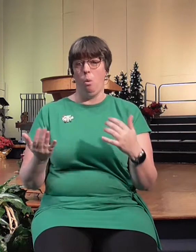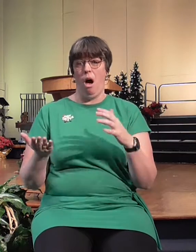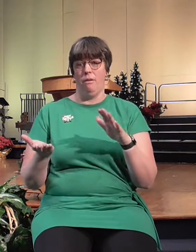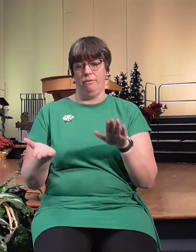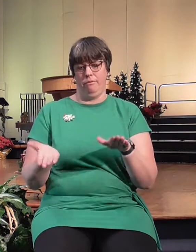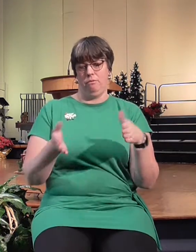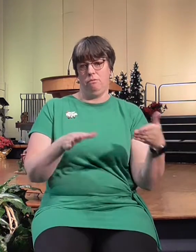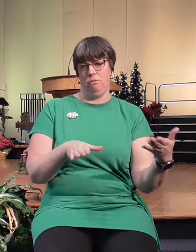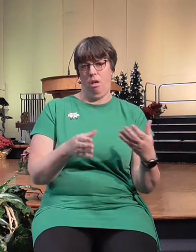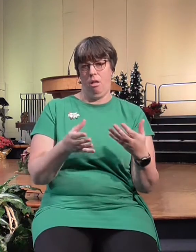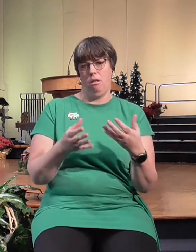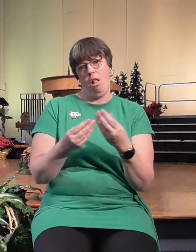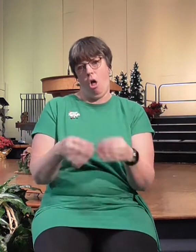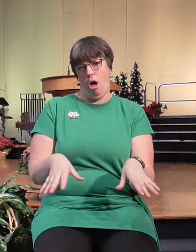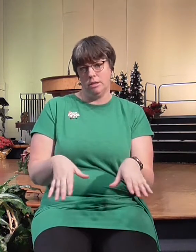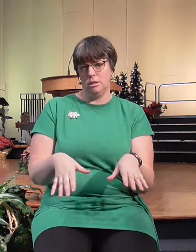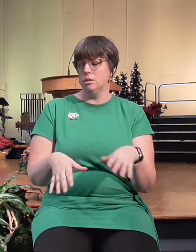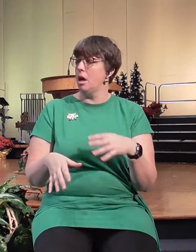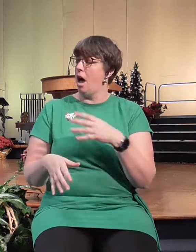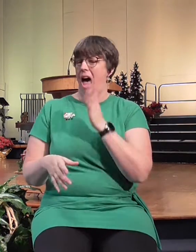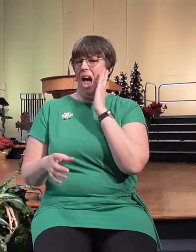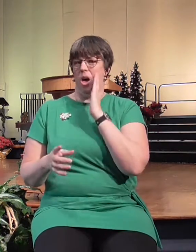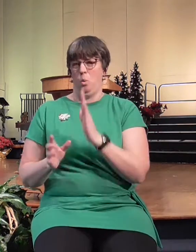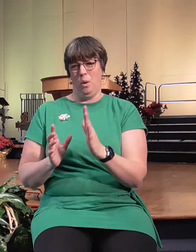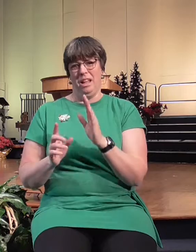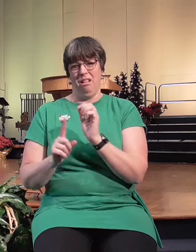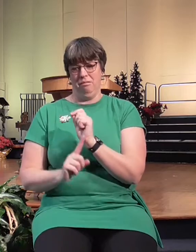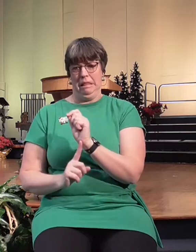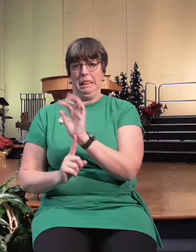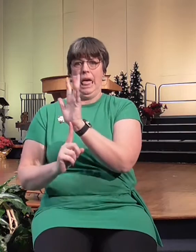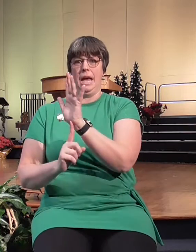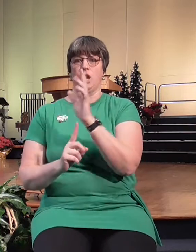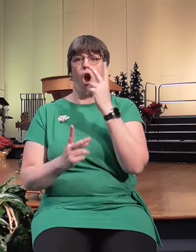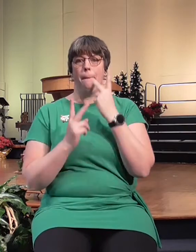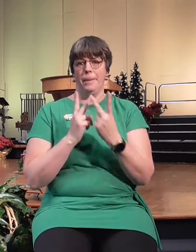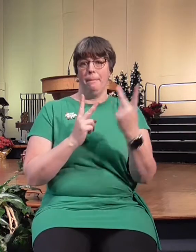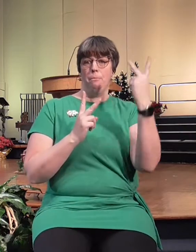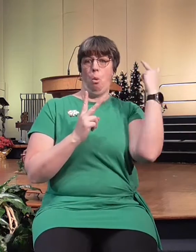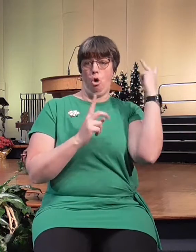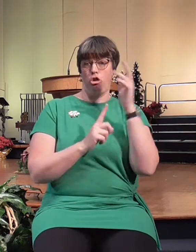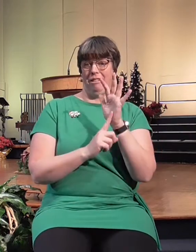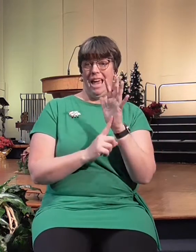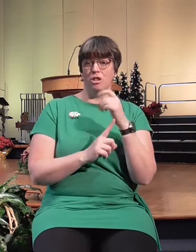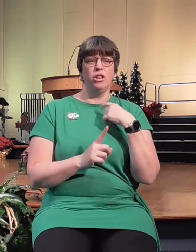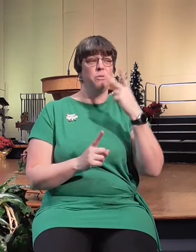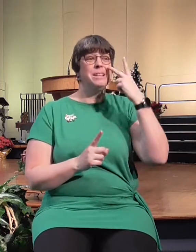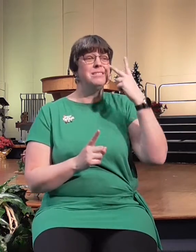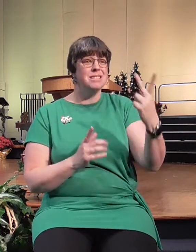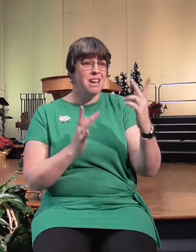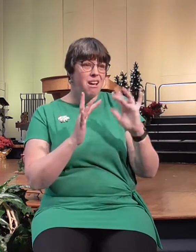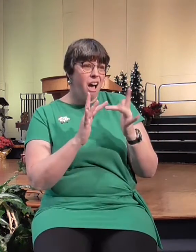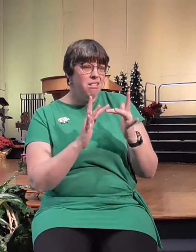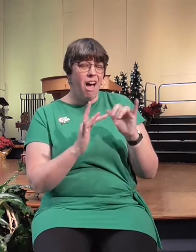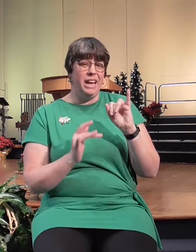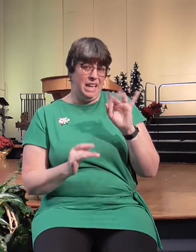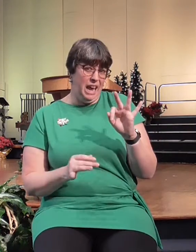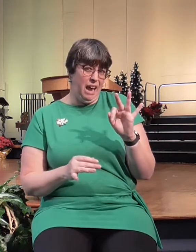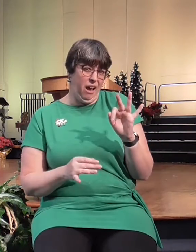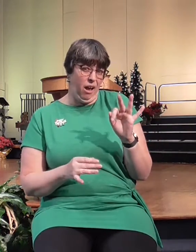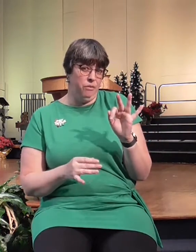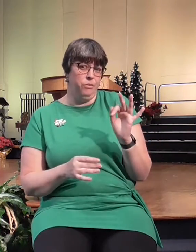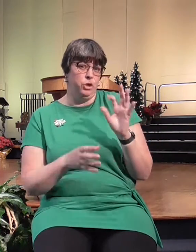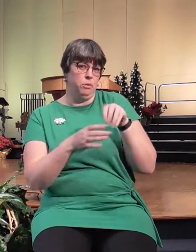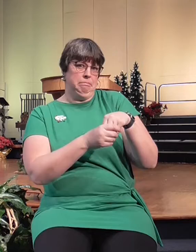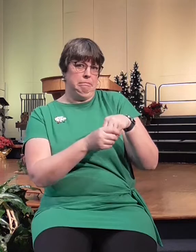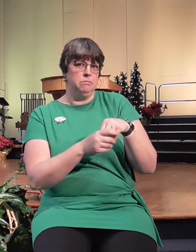our memorial candle here, and I'm going to light it in just a moment. You've probably been seeing online, if you are on social media,